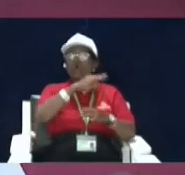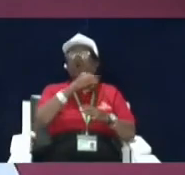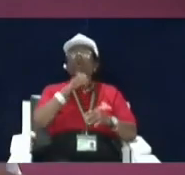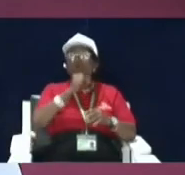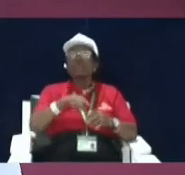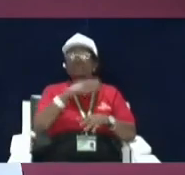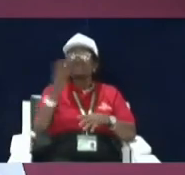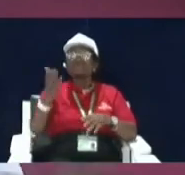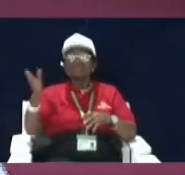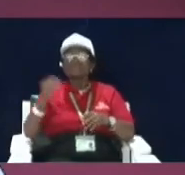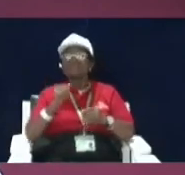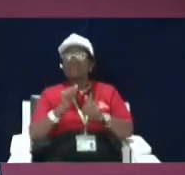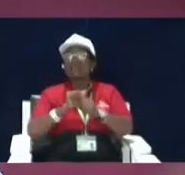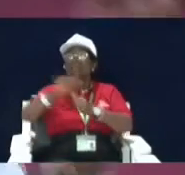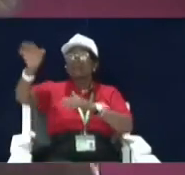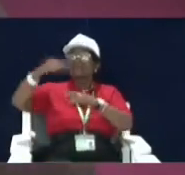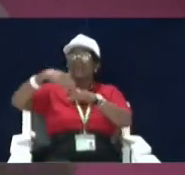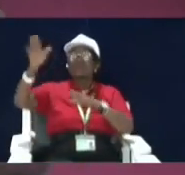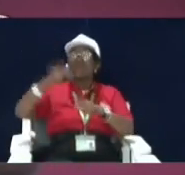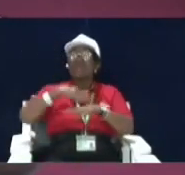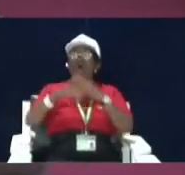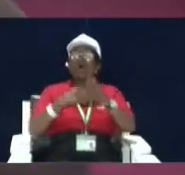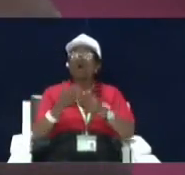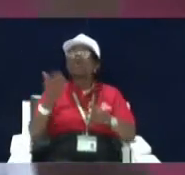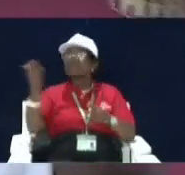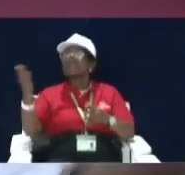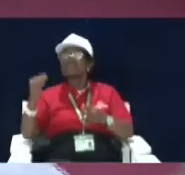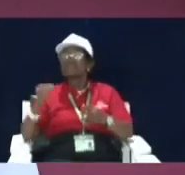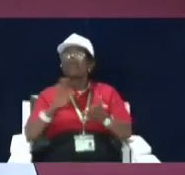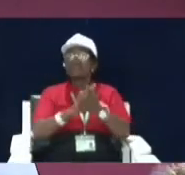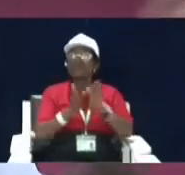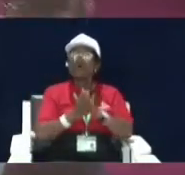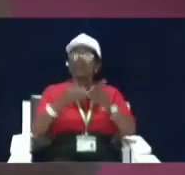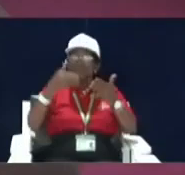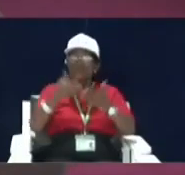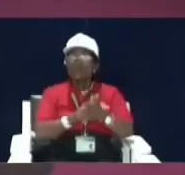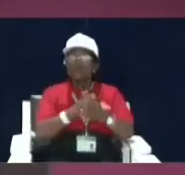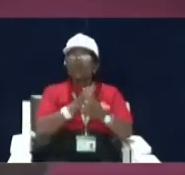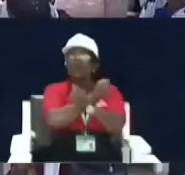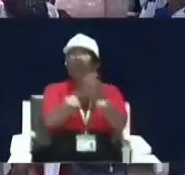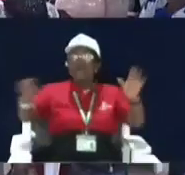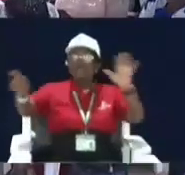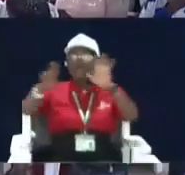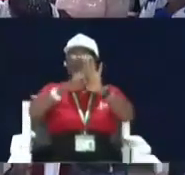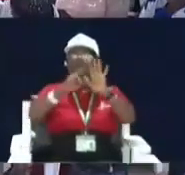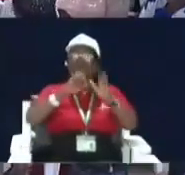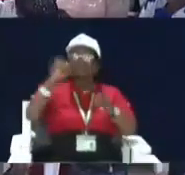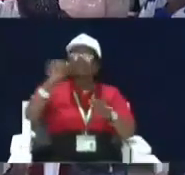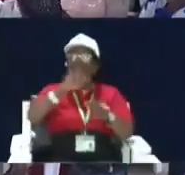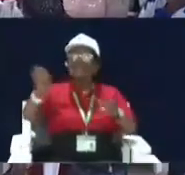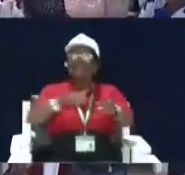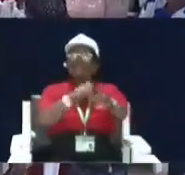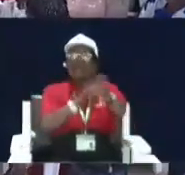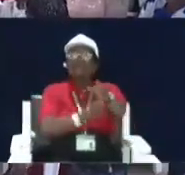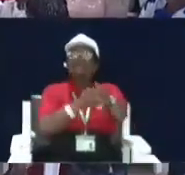things have become new. Oh, salvation is a mighty wonder.